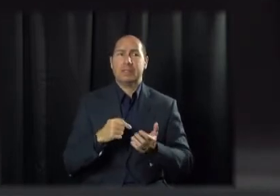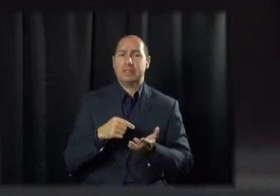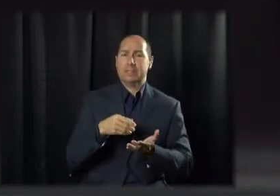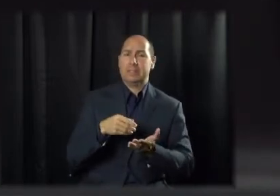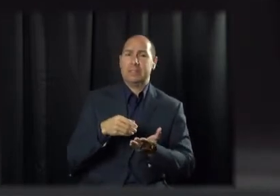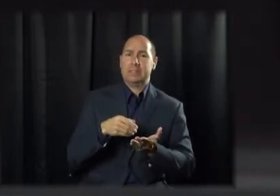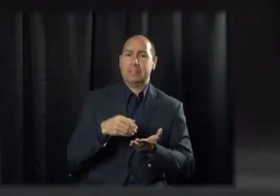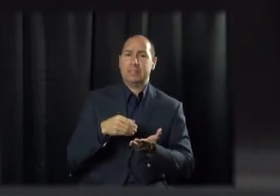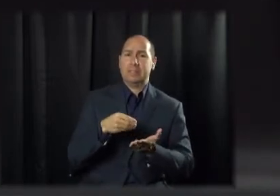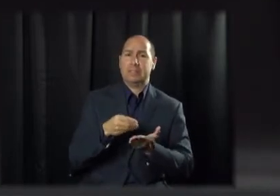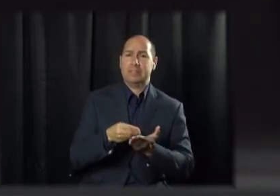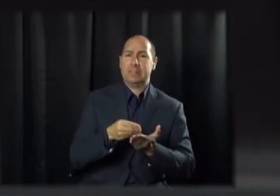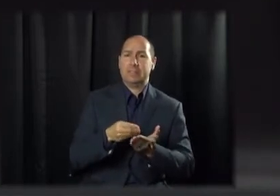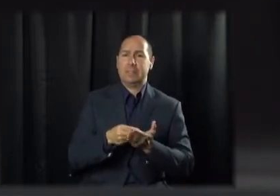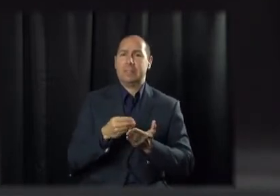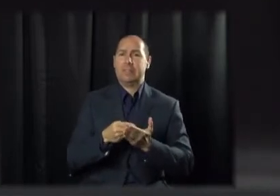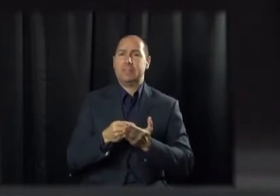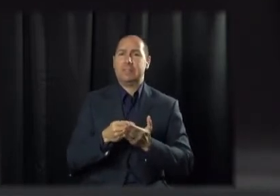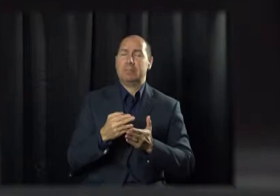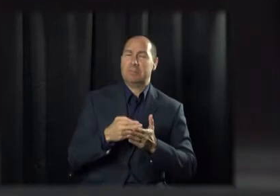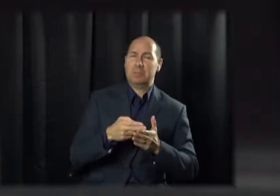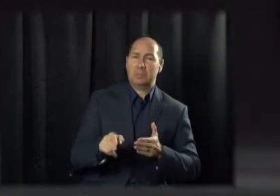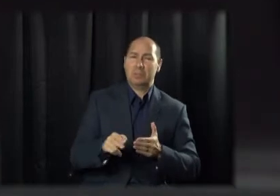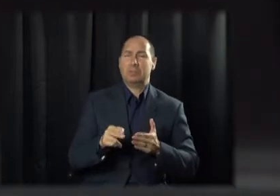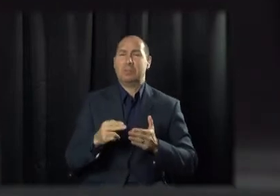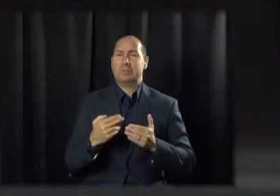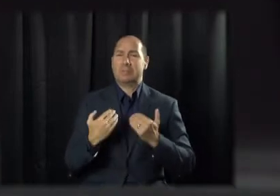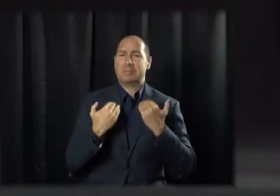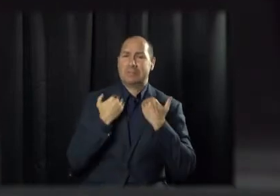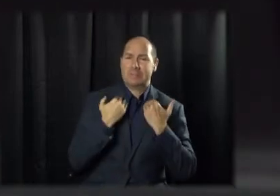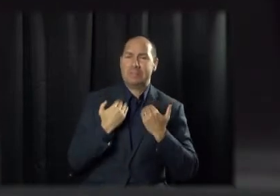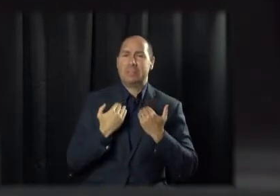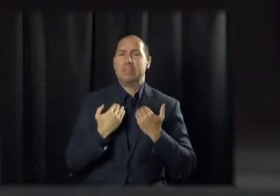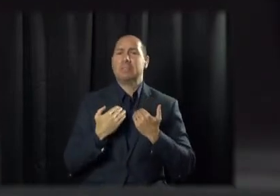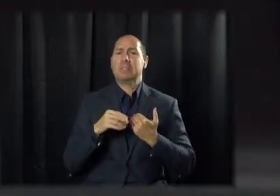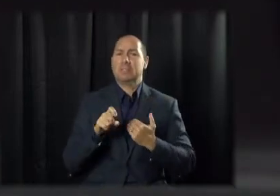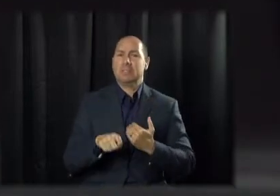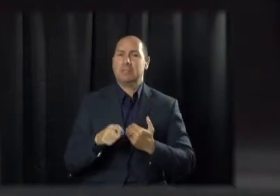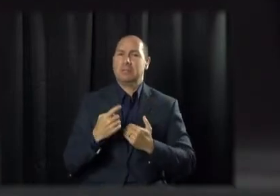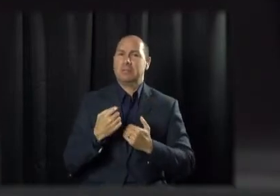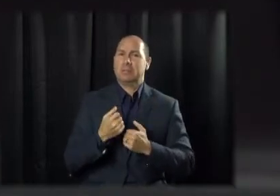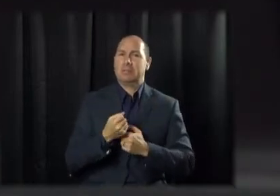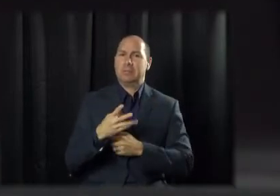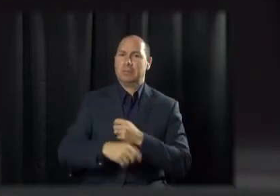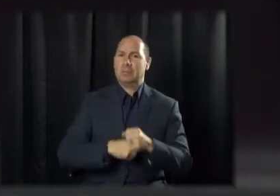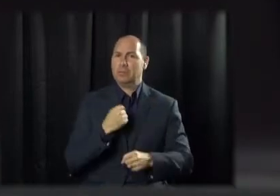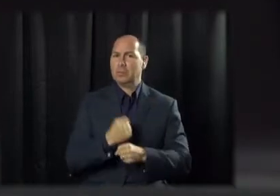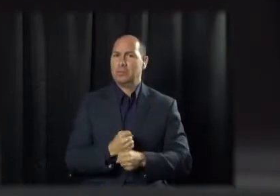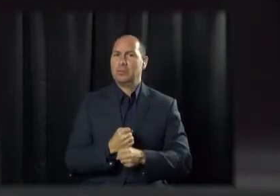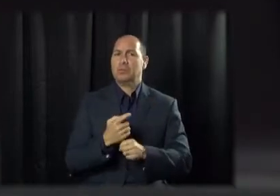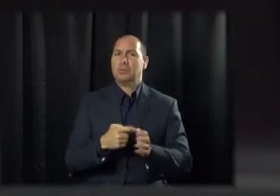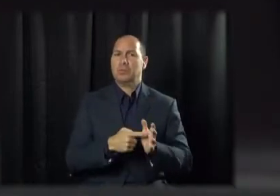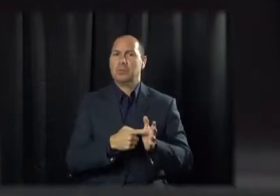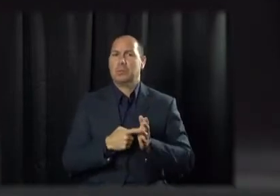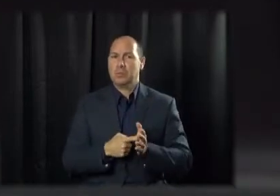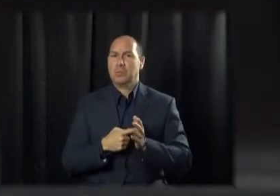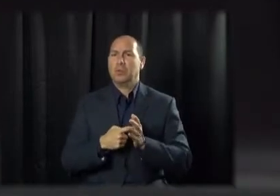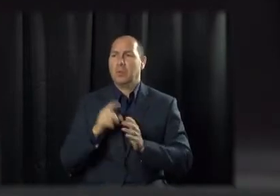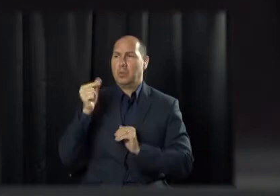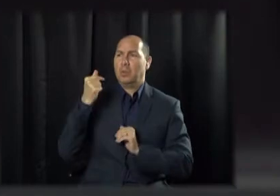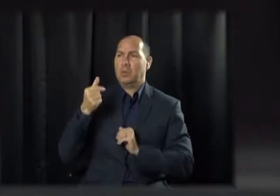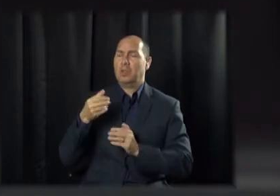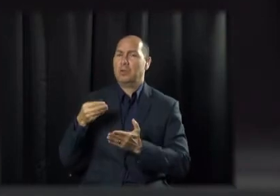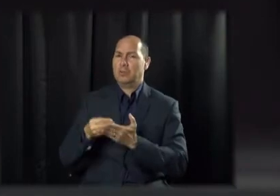period. Coffina is well capitalized to fund operations for several years without requiring Commonwealth resources.